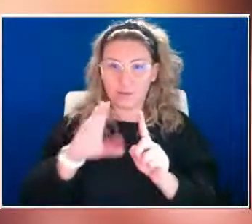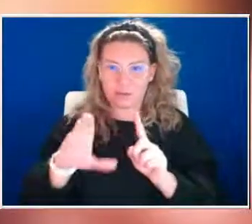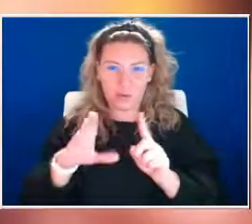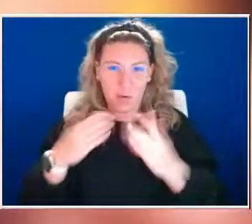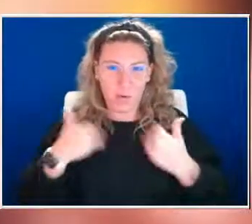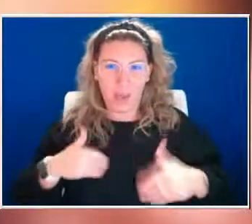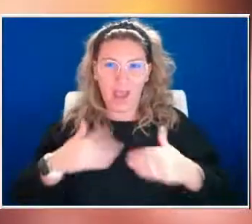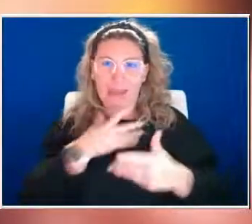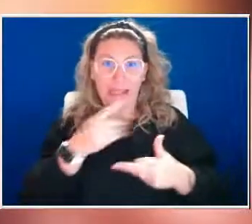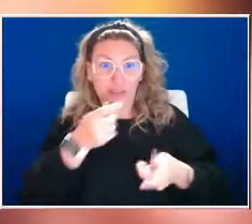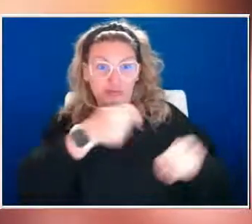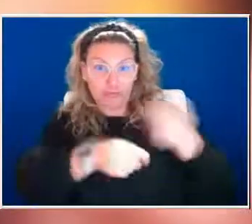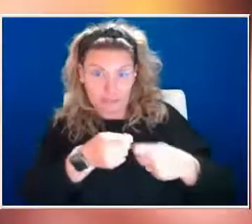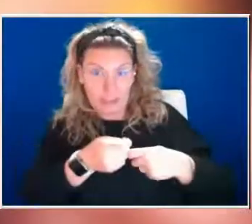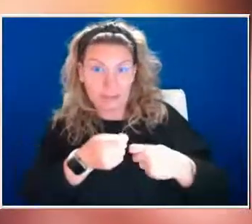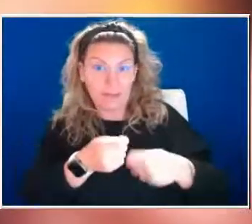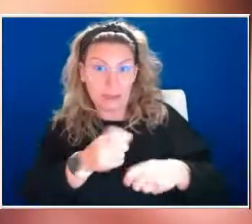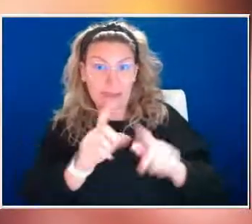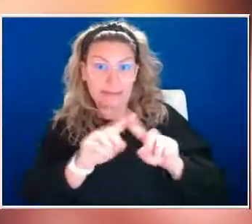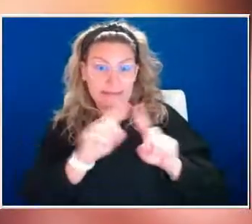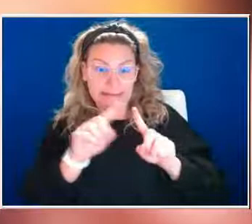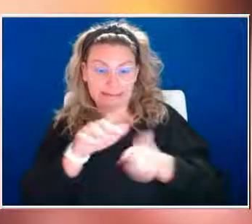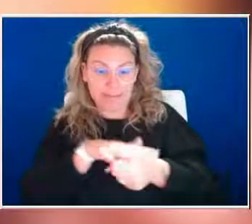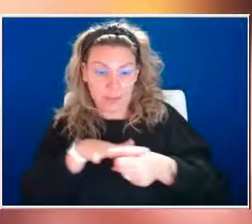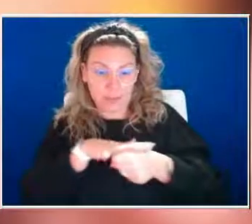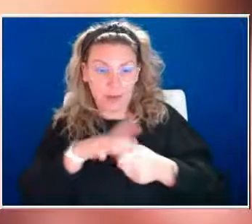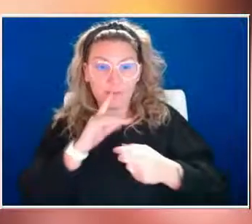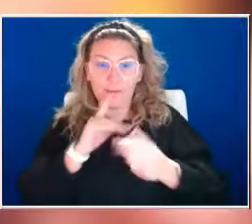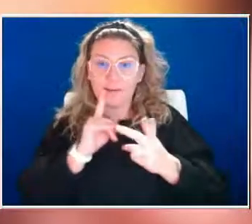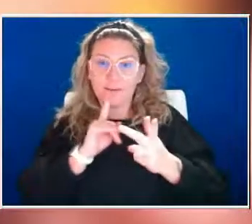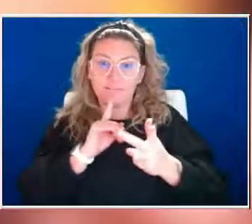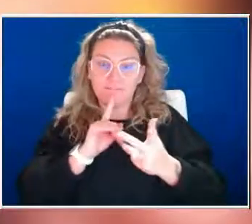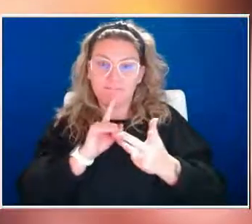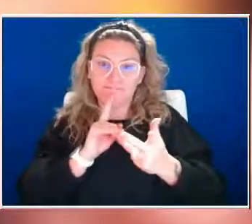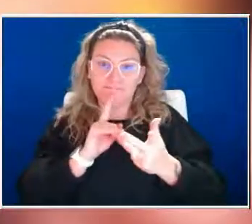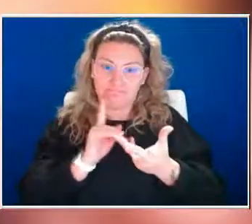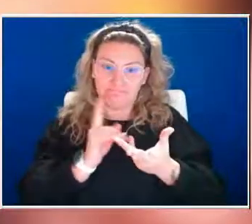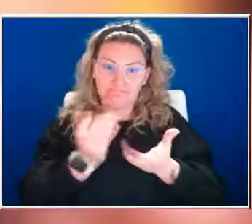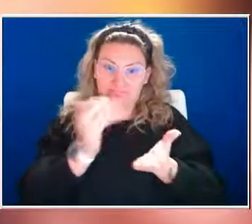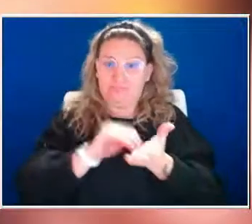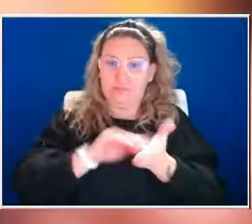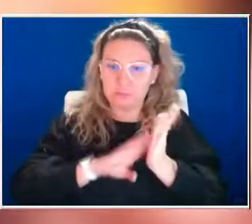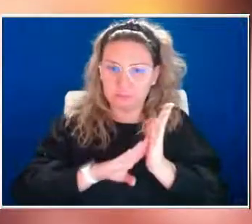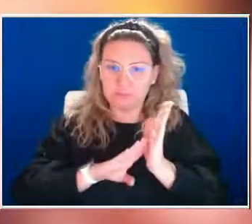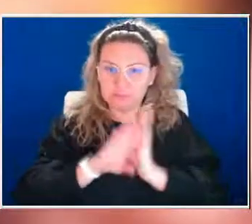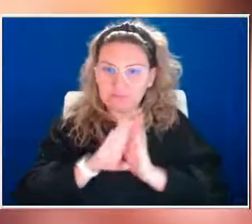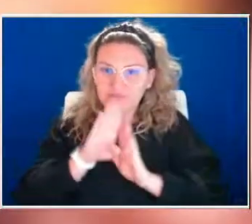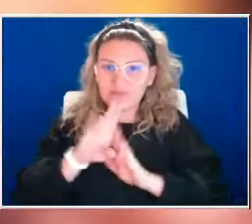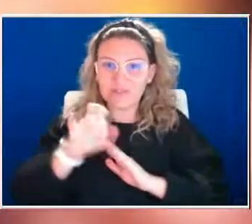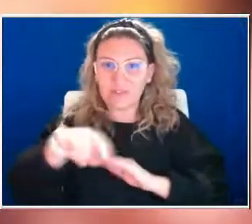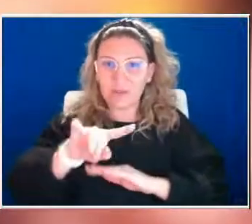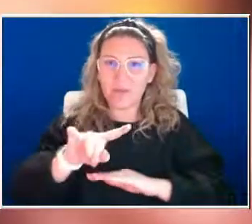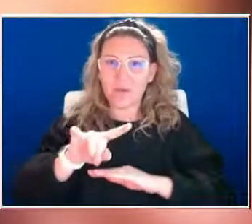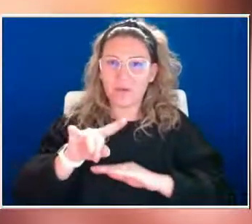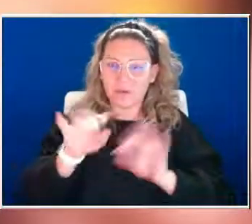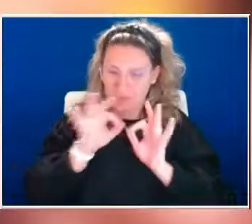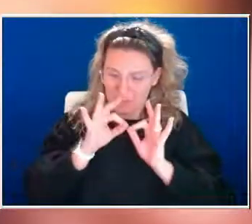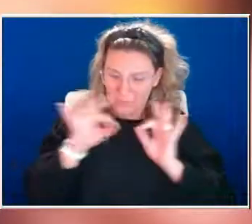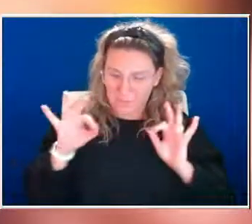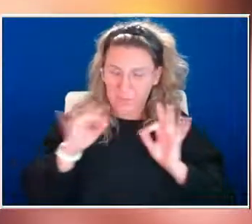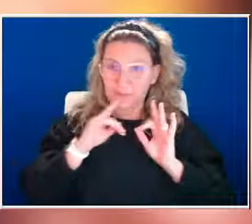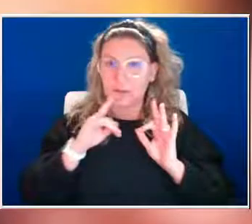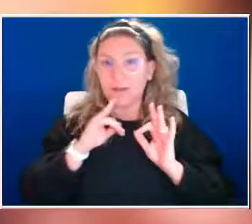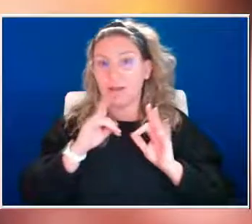them into an area in order to help recreate those channels. Now, for some people who have really profound